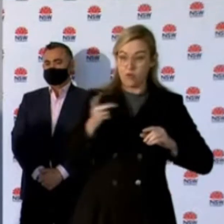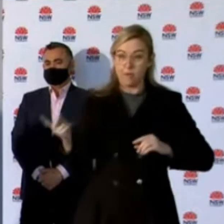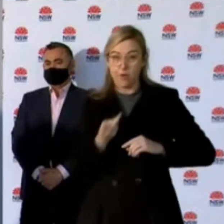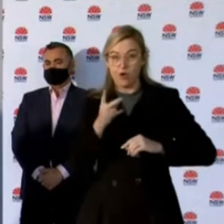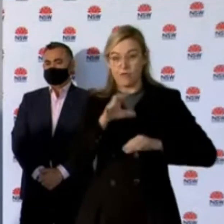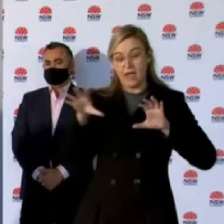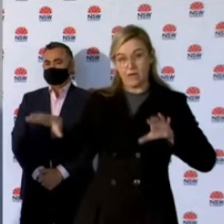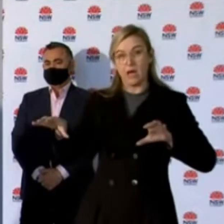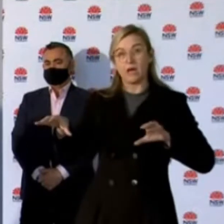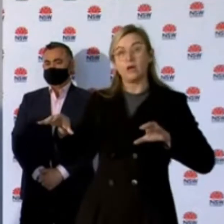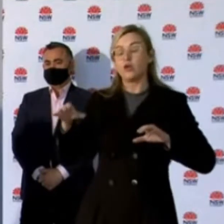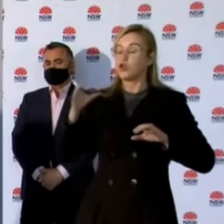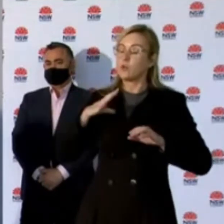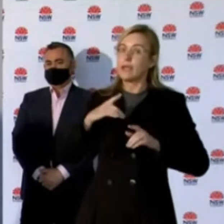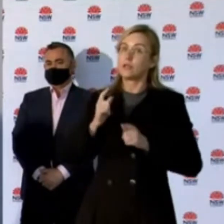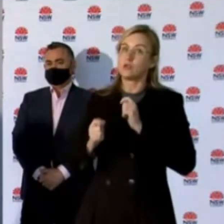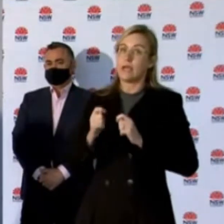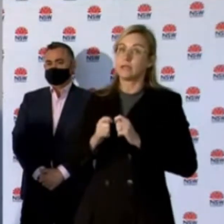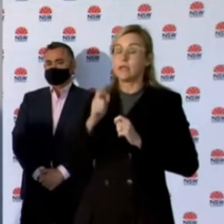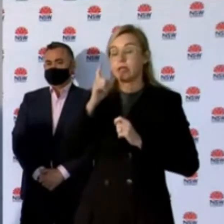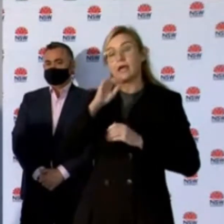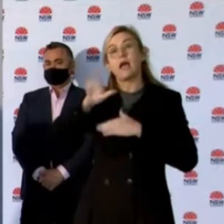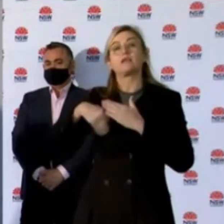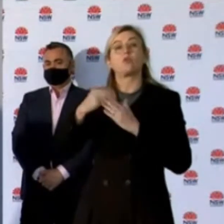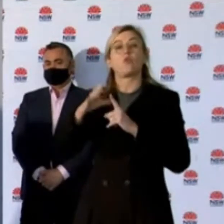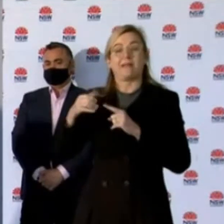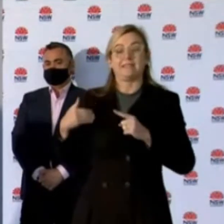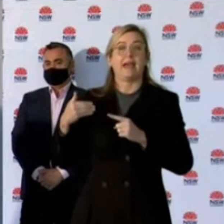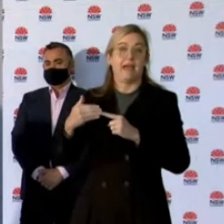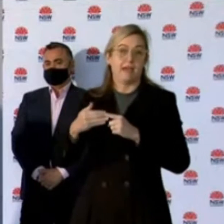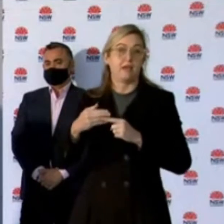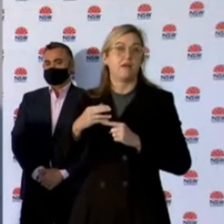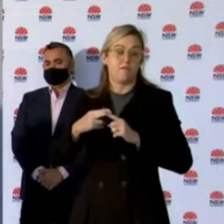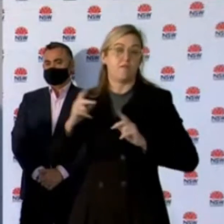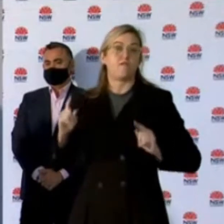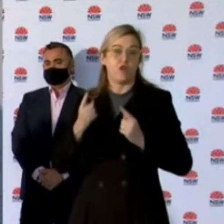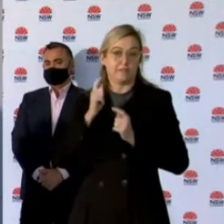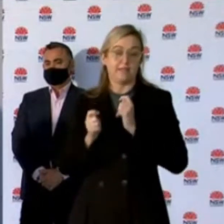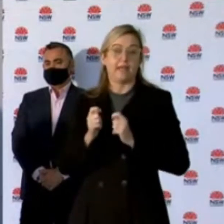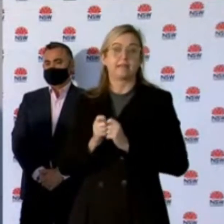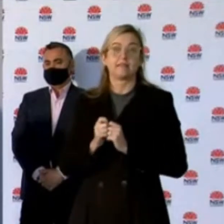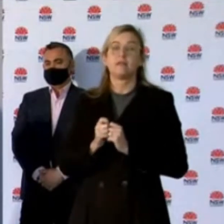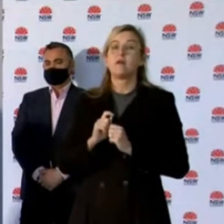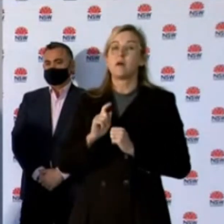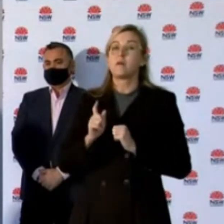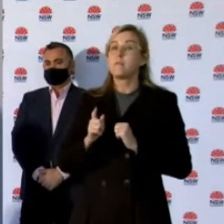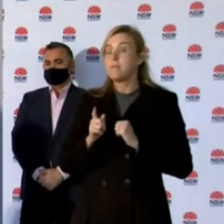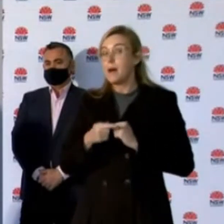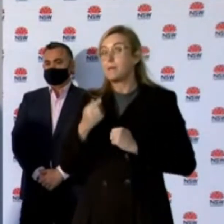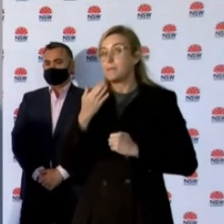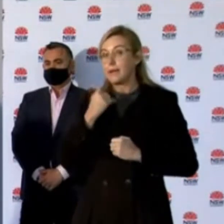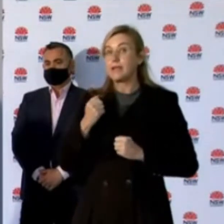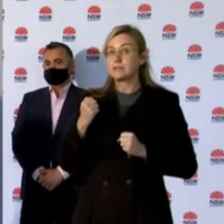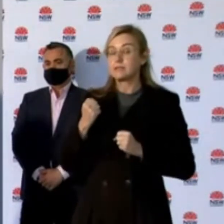be on your way to work, it can be at or near your workplace, but please make sure you take that opportunity and don't feel it's got to